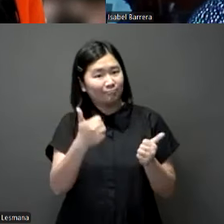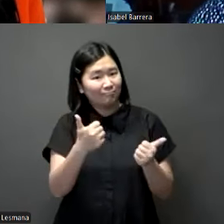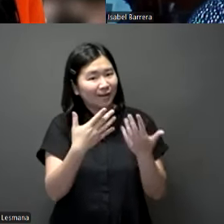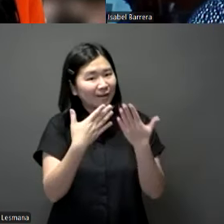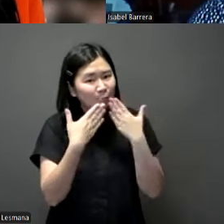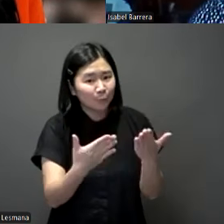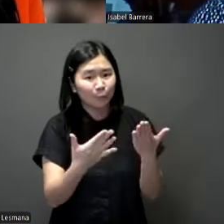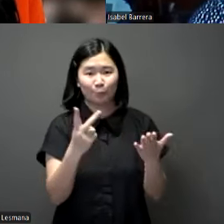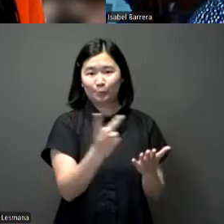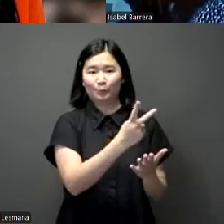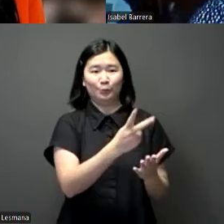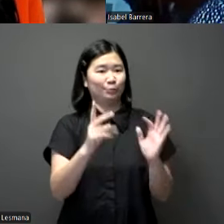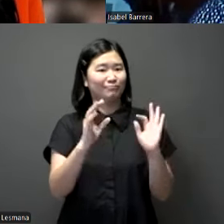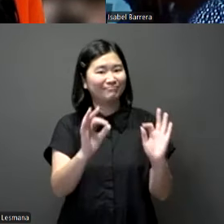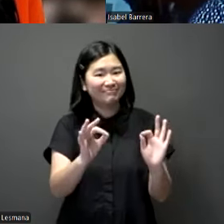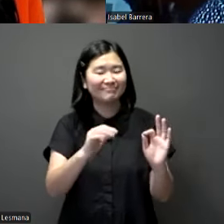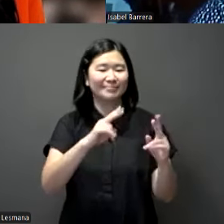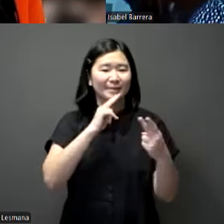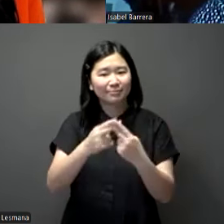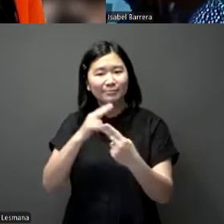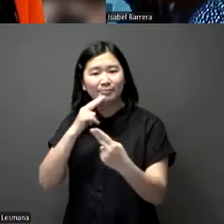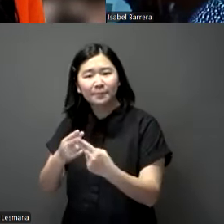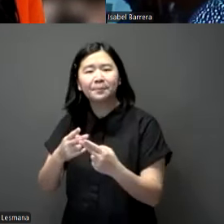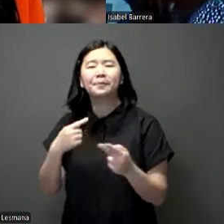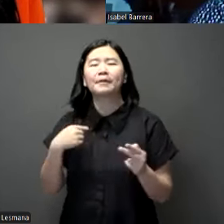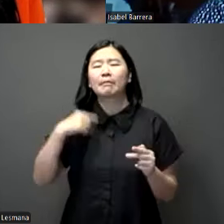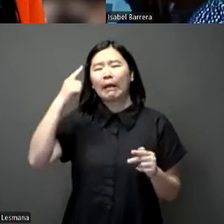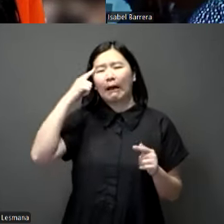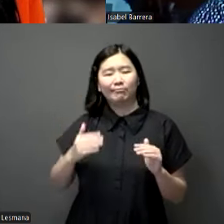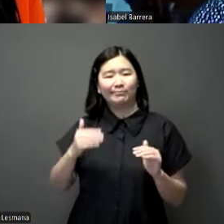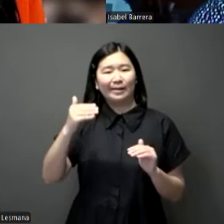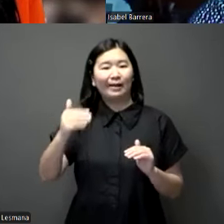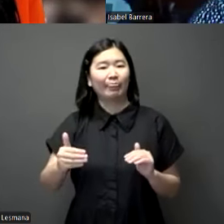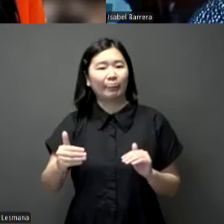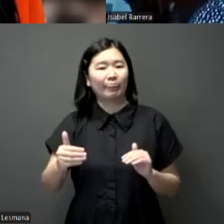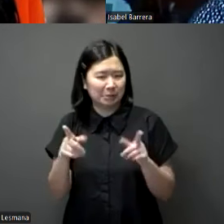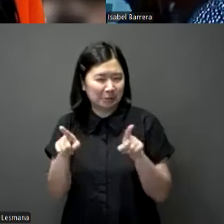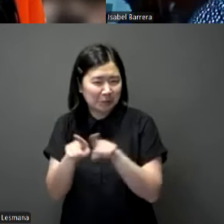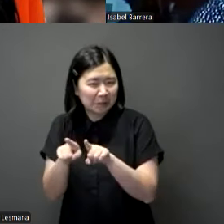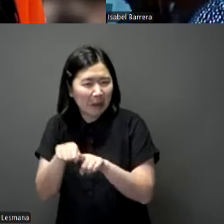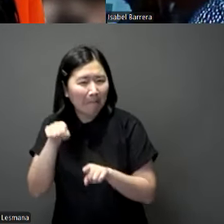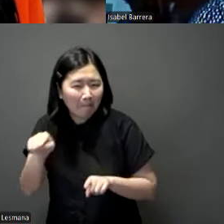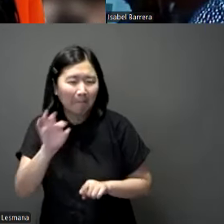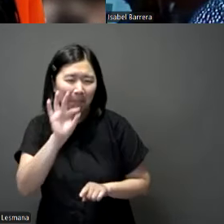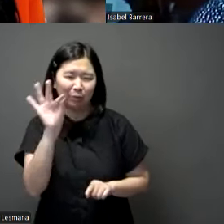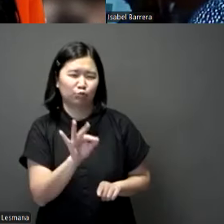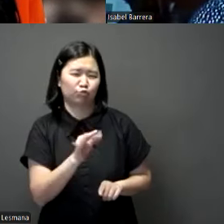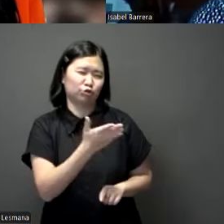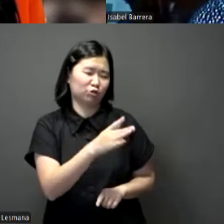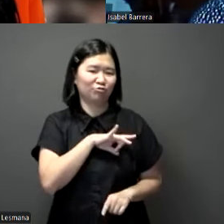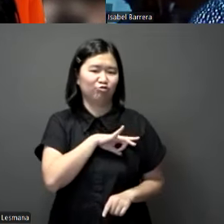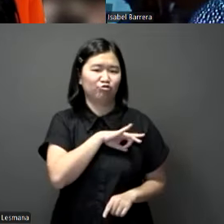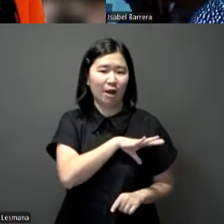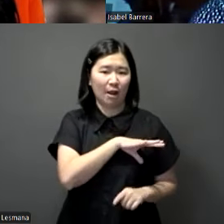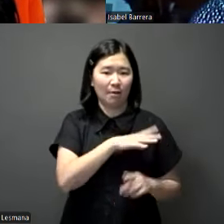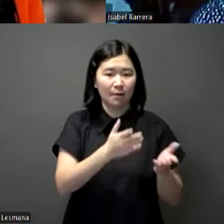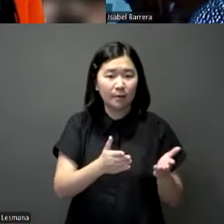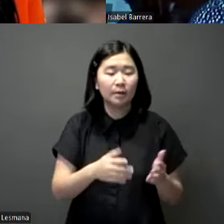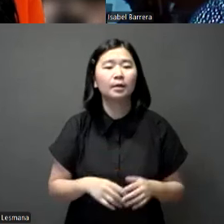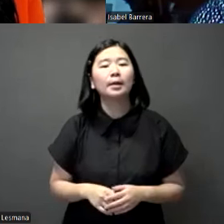Why do you recommend doing this redesign process, understanding that it involves a significant investment